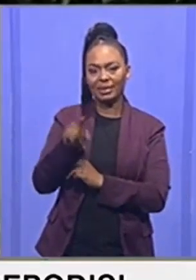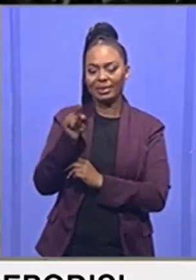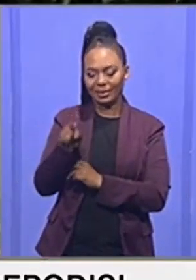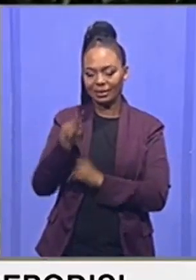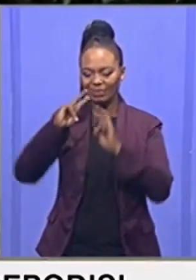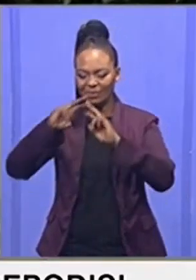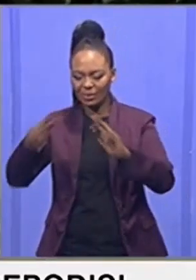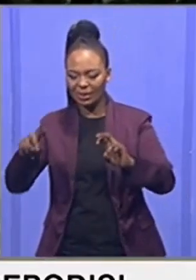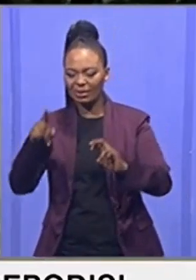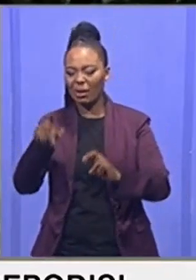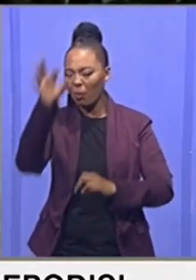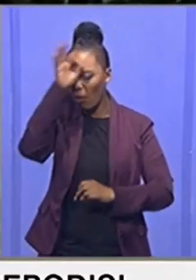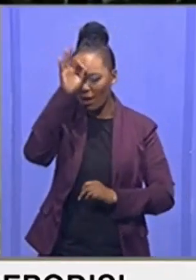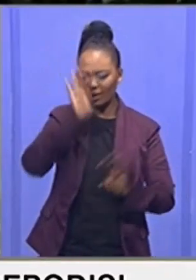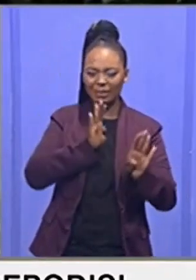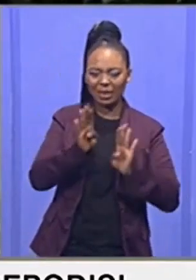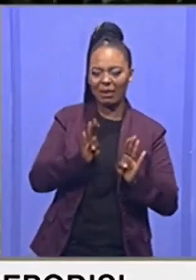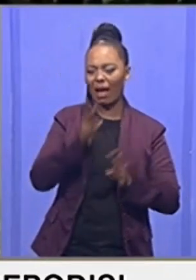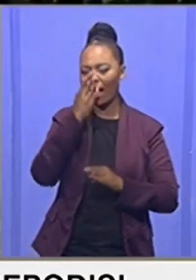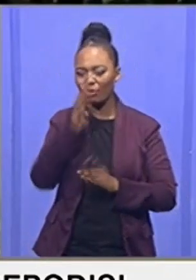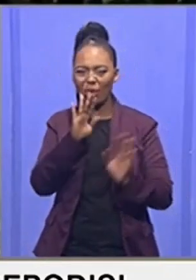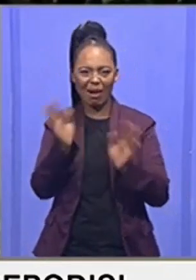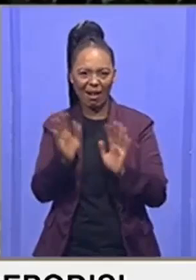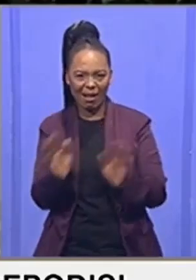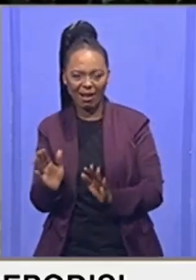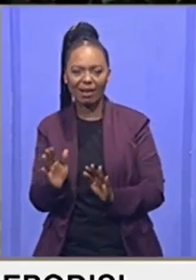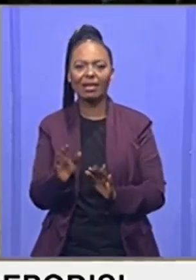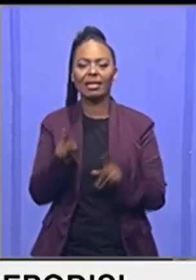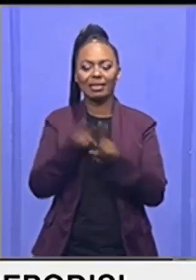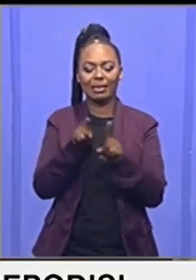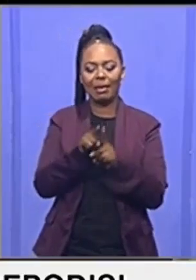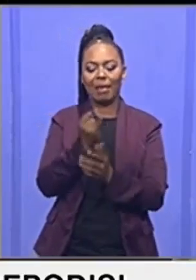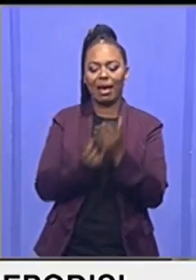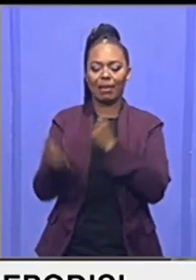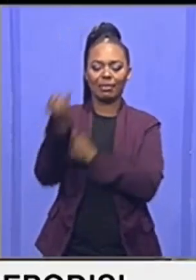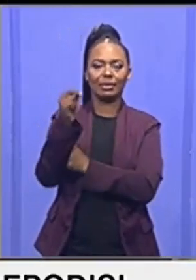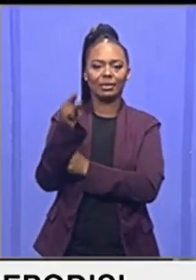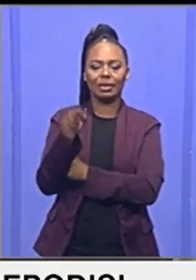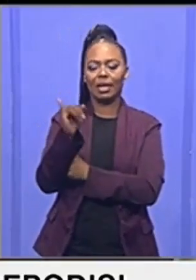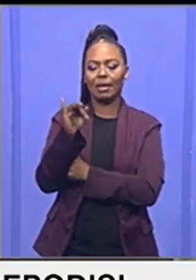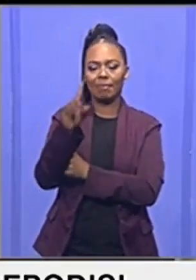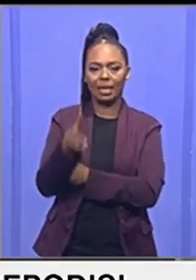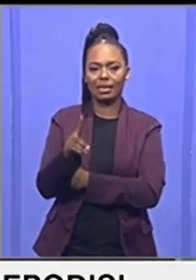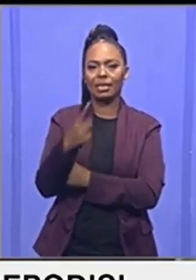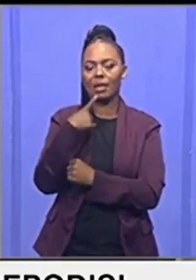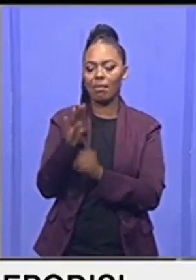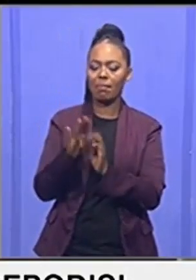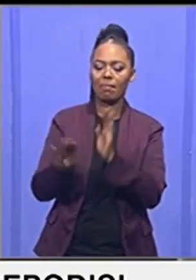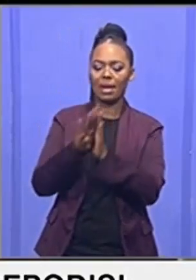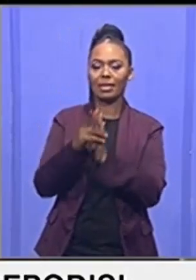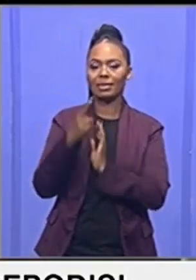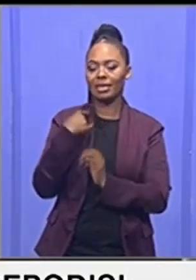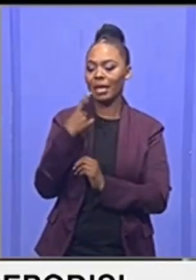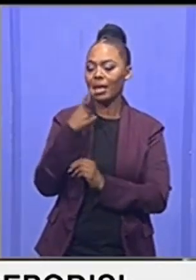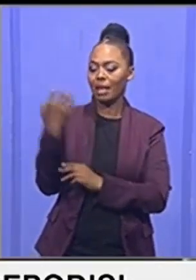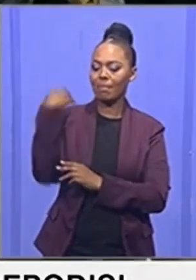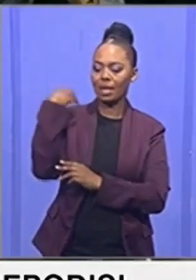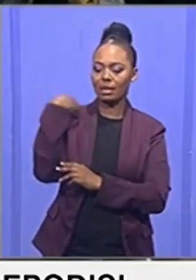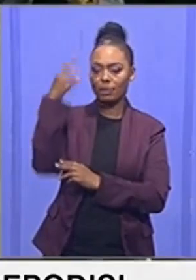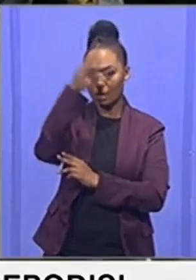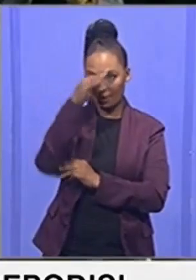go thadiwa ga molaotlhomo ono go malebana le go ikemela ga lephata leno fela makoko kganetso a re tona ya sepodisi le kabinete